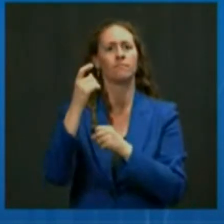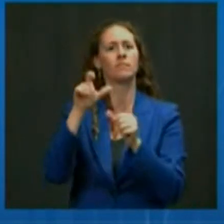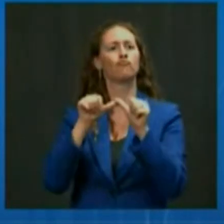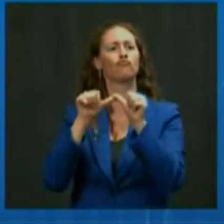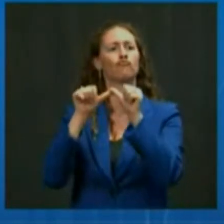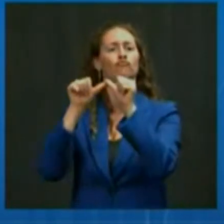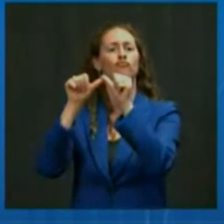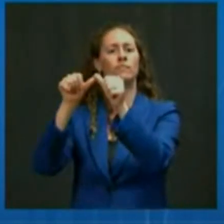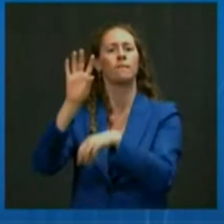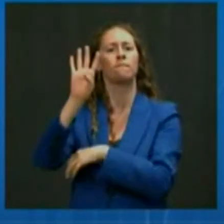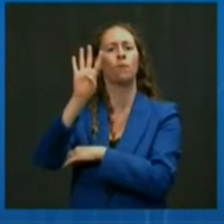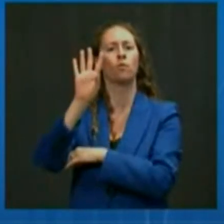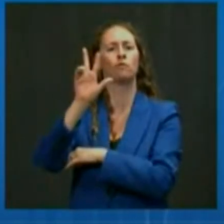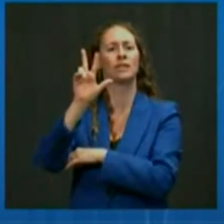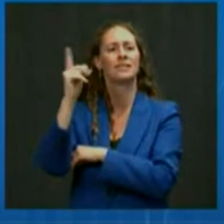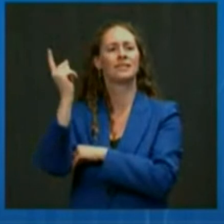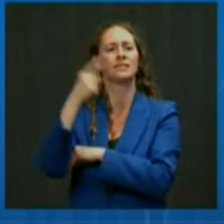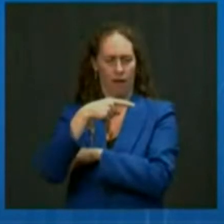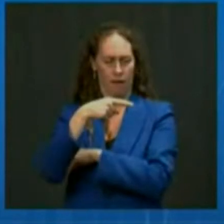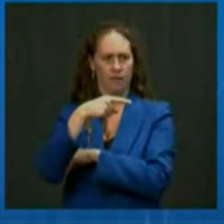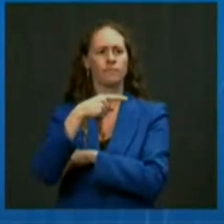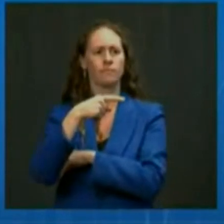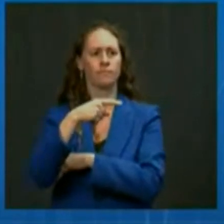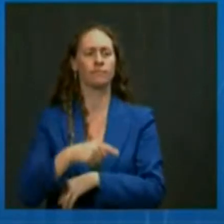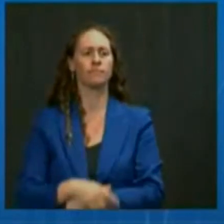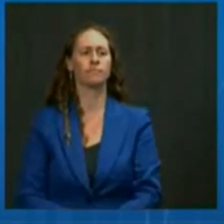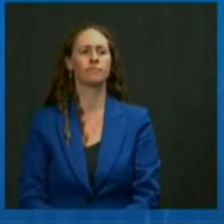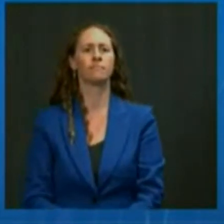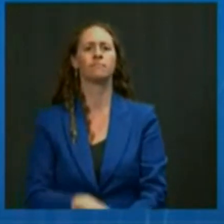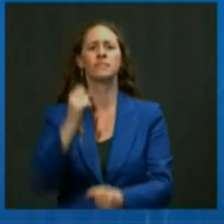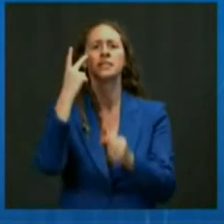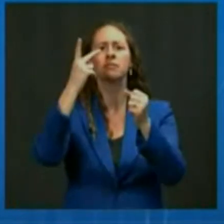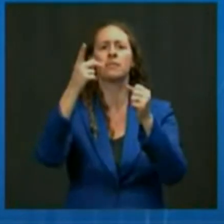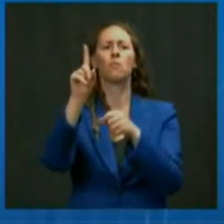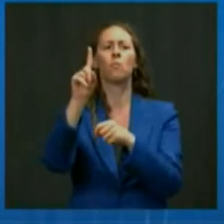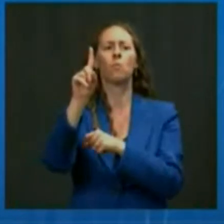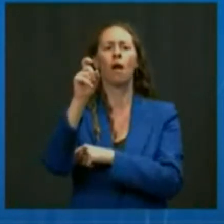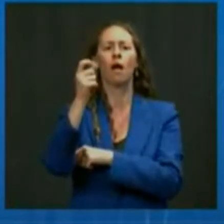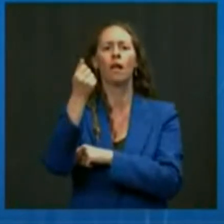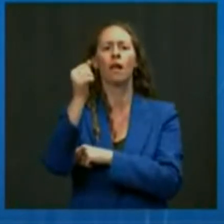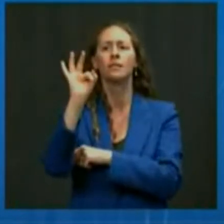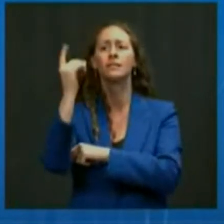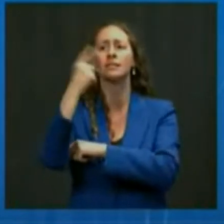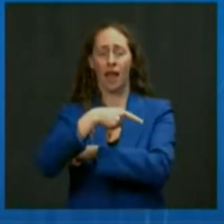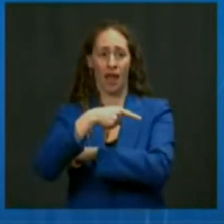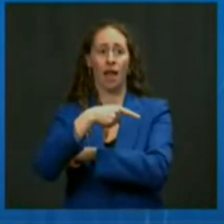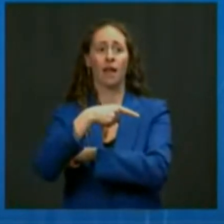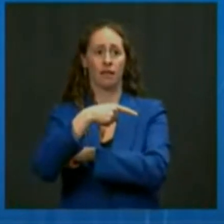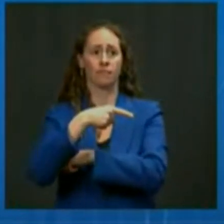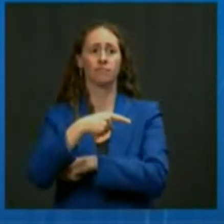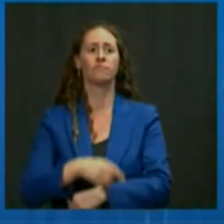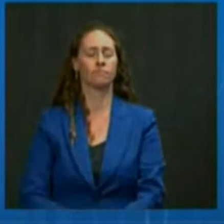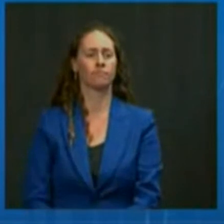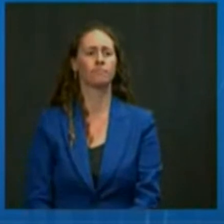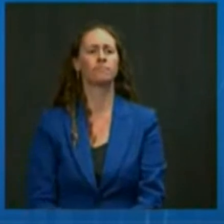at 119 and 209 days. Regardless of the variant involved,